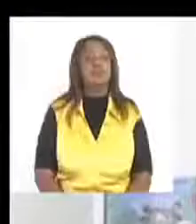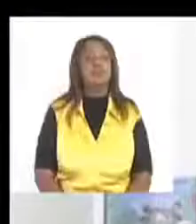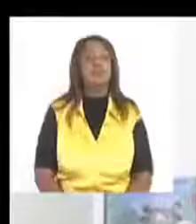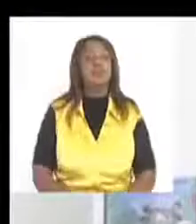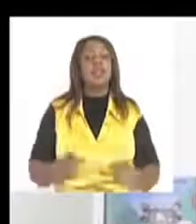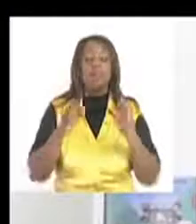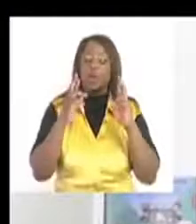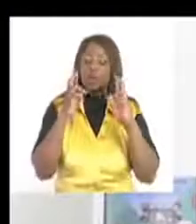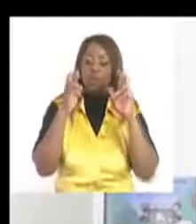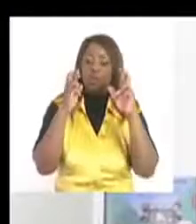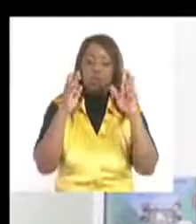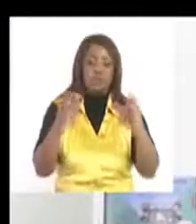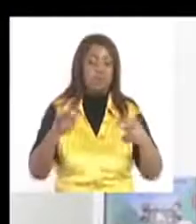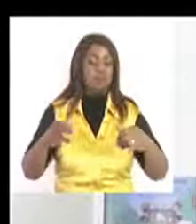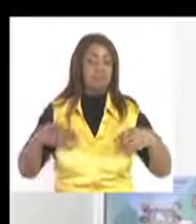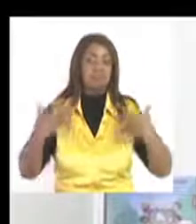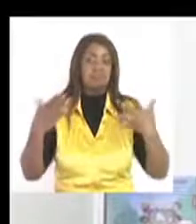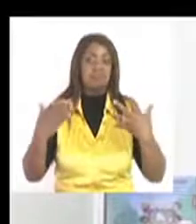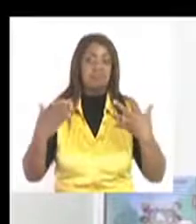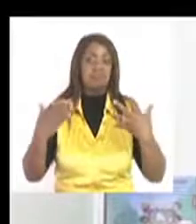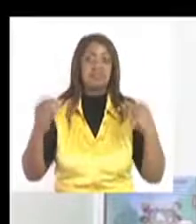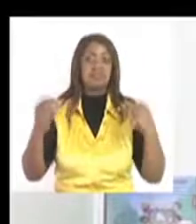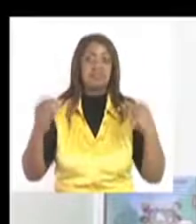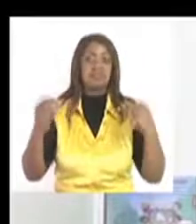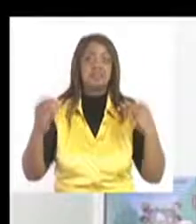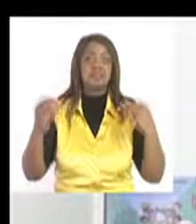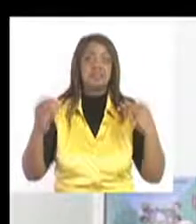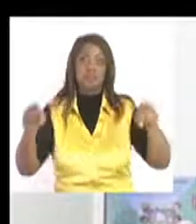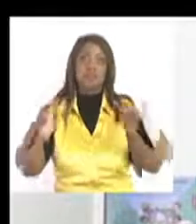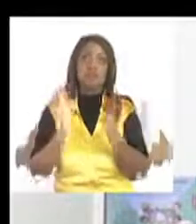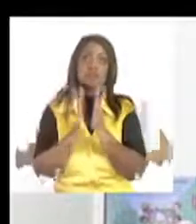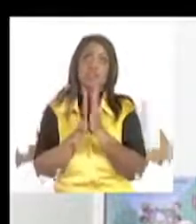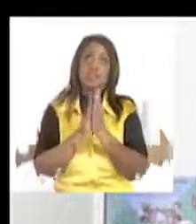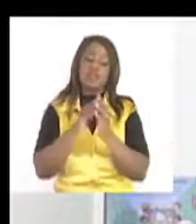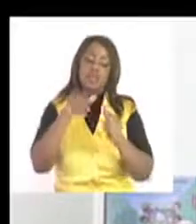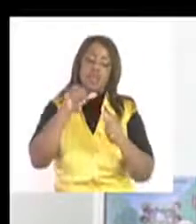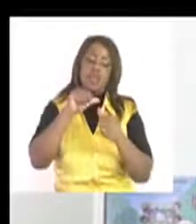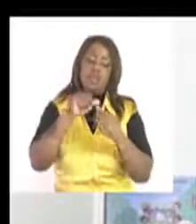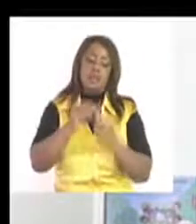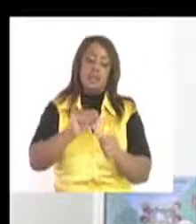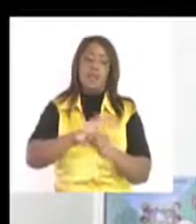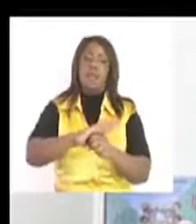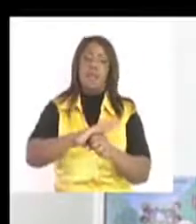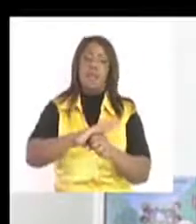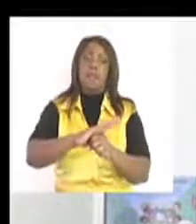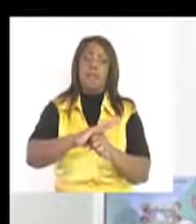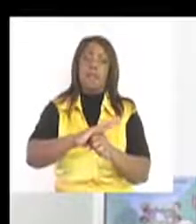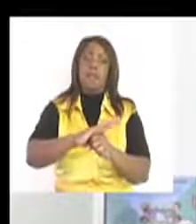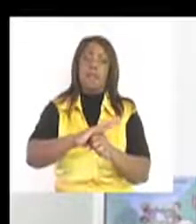I hope you have enjoyed the lesson, and let us not forget to sanitize.